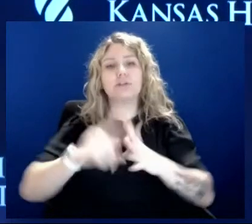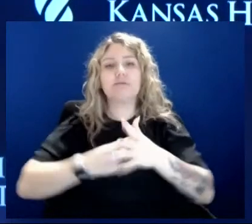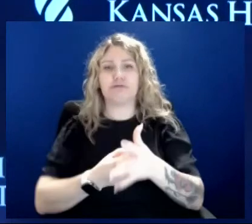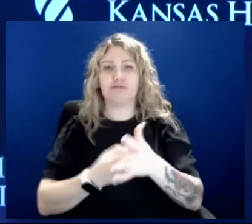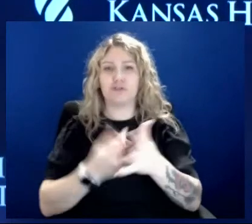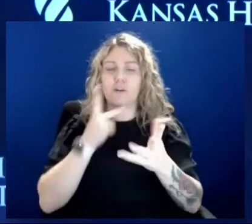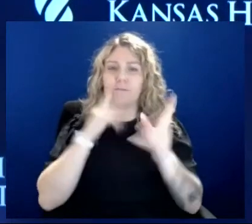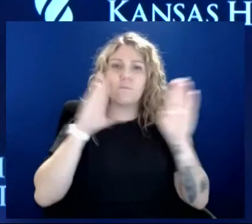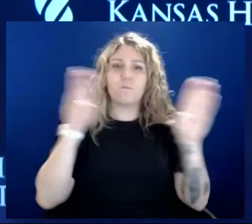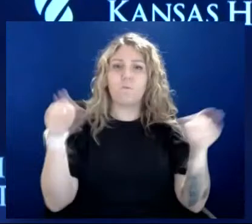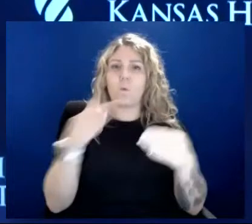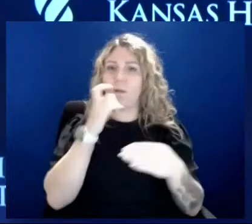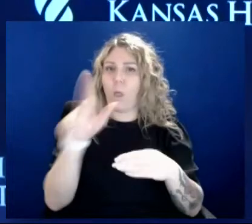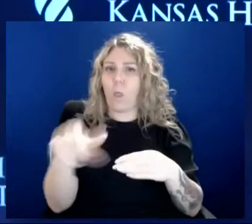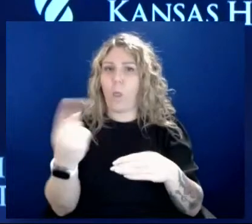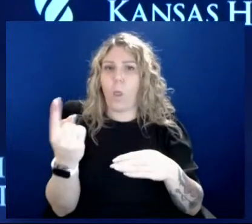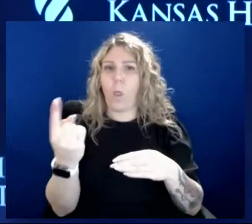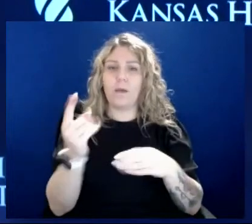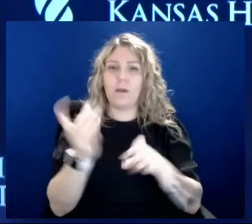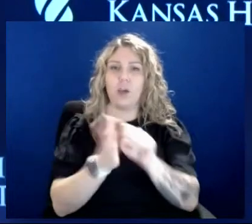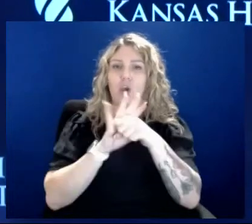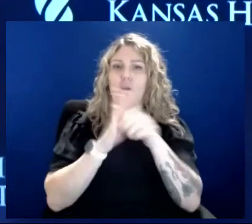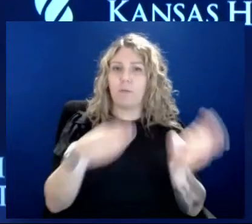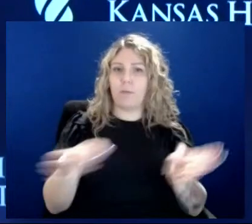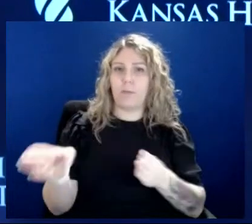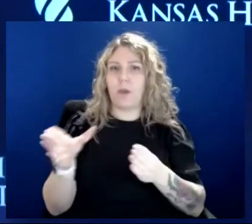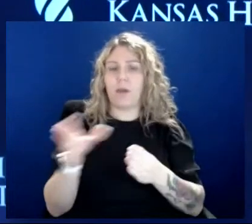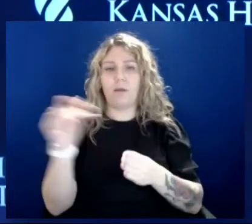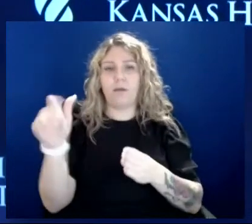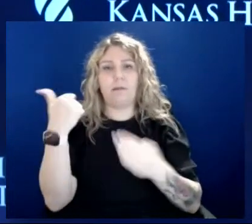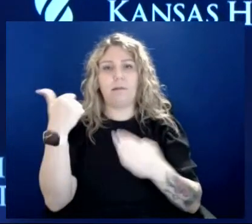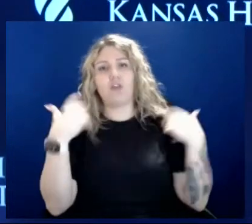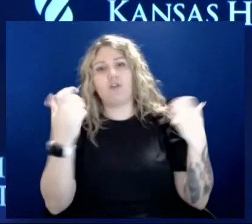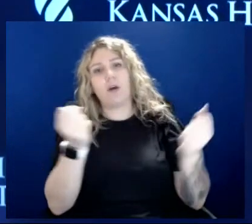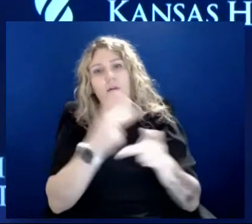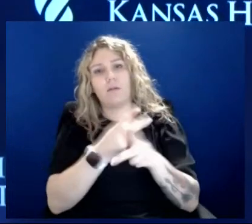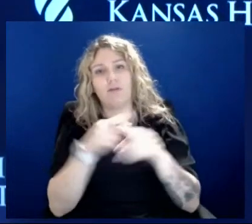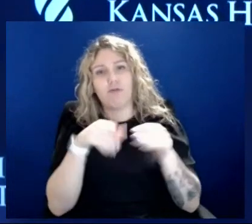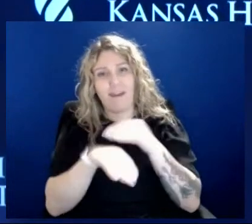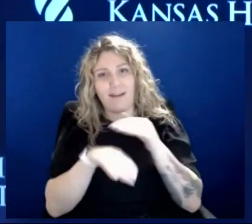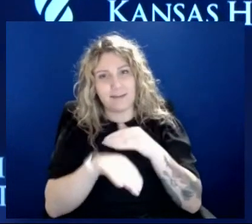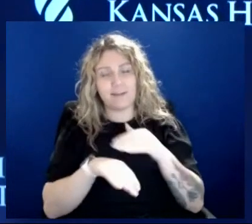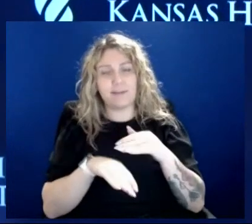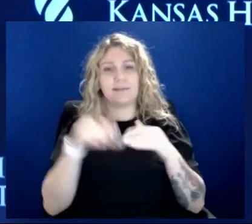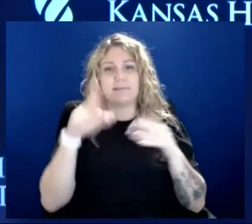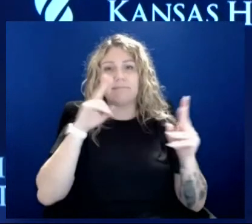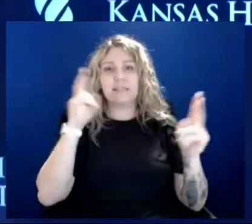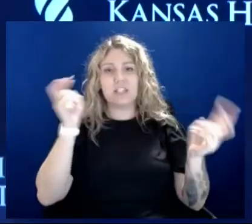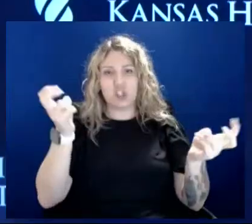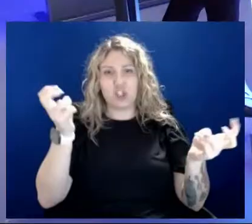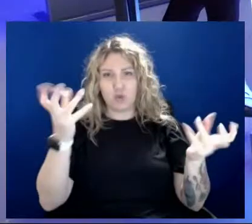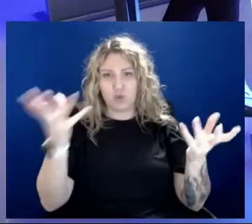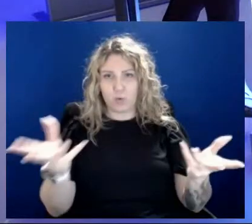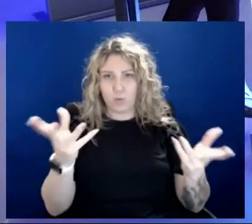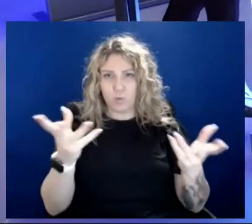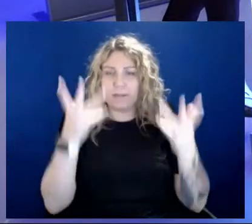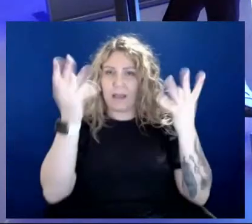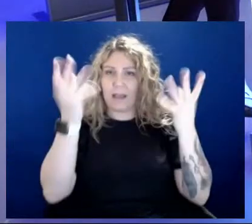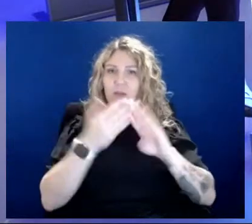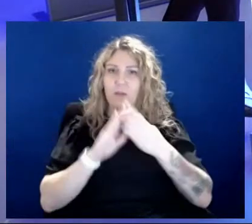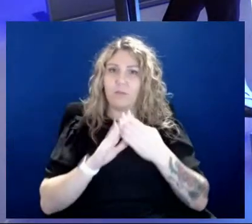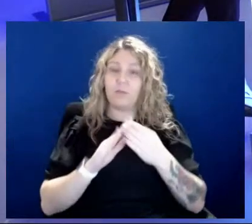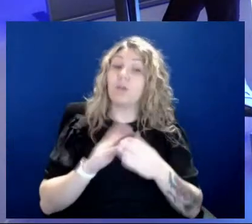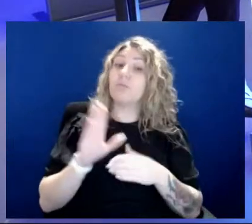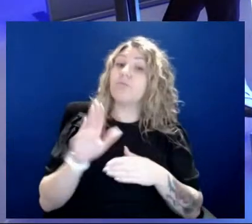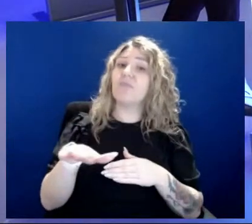COVID preparedness, but also other healthcare access issues in the community. Dr. Satterwhite, same question.